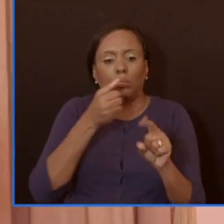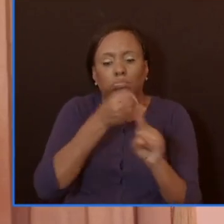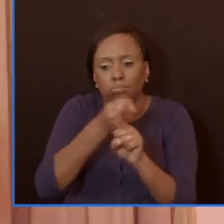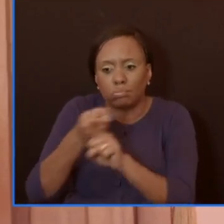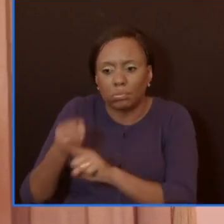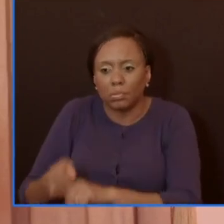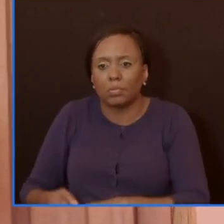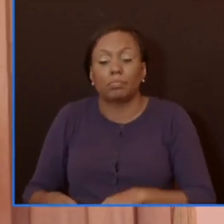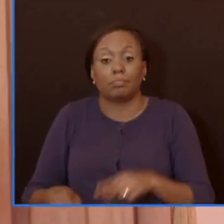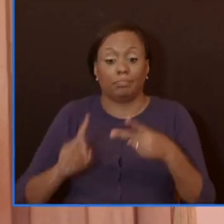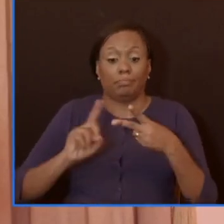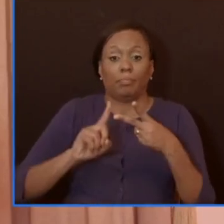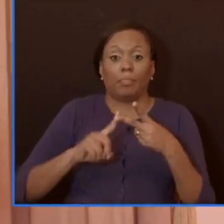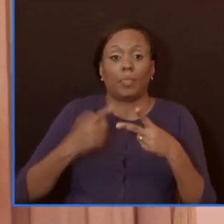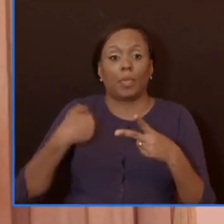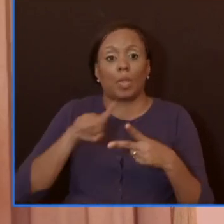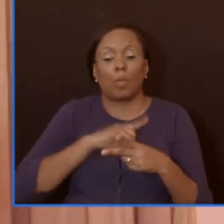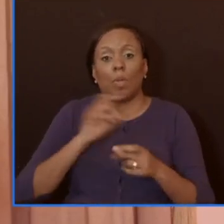part, free health care.